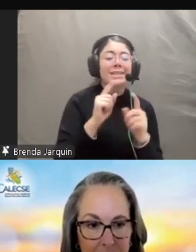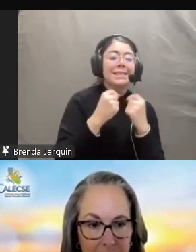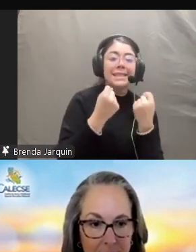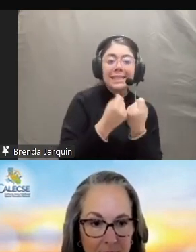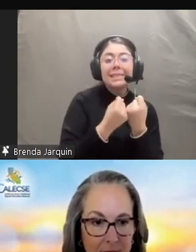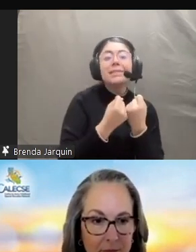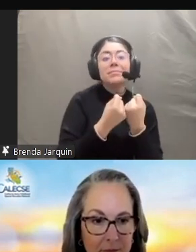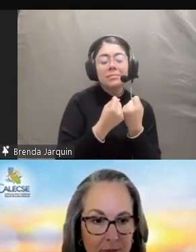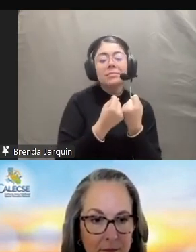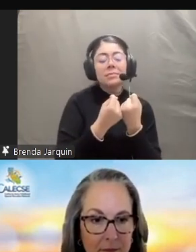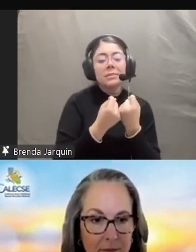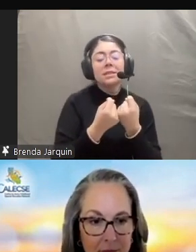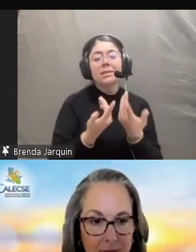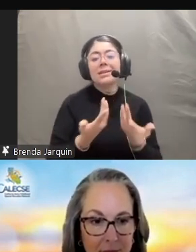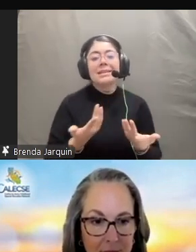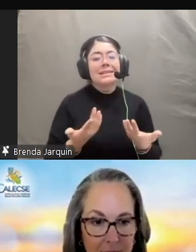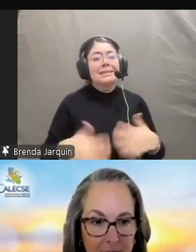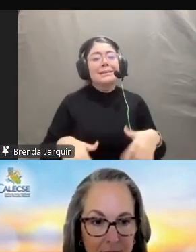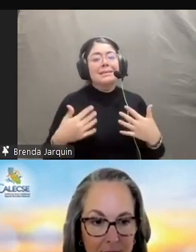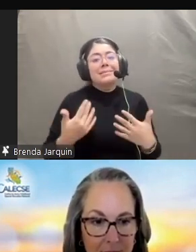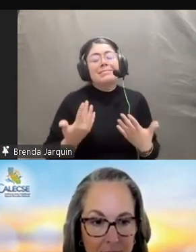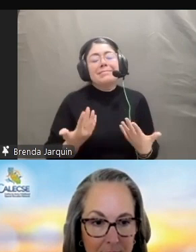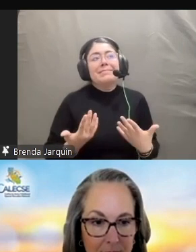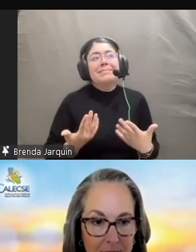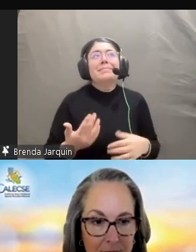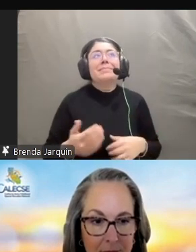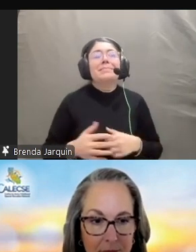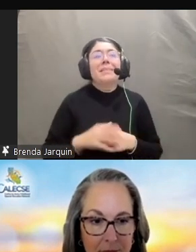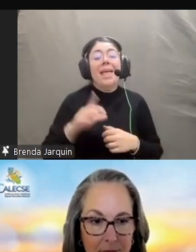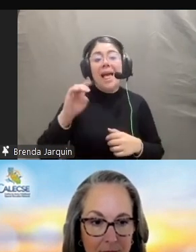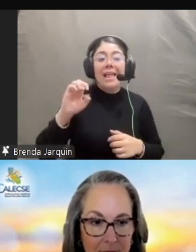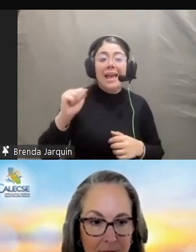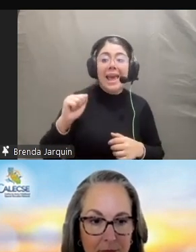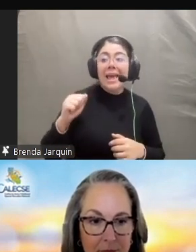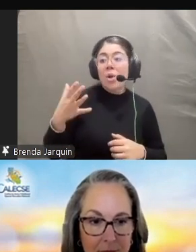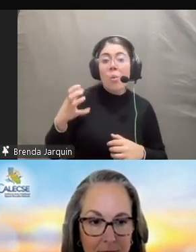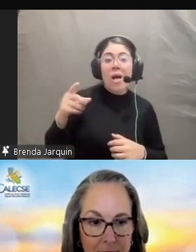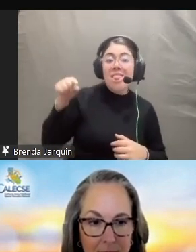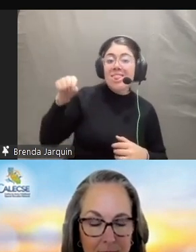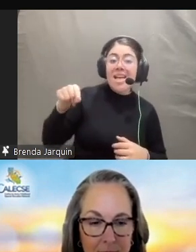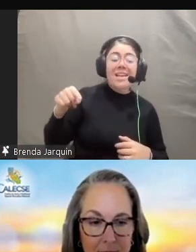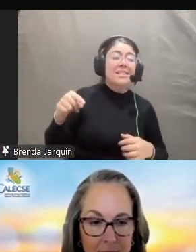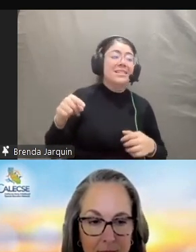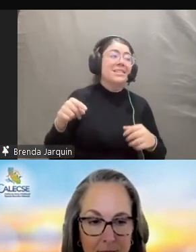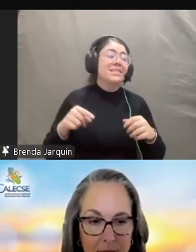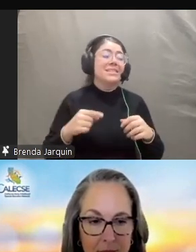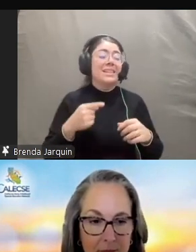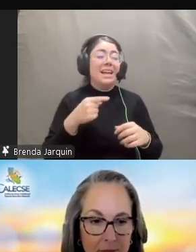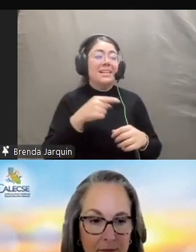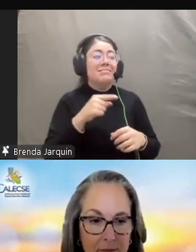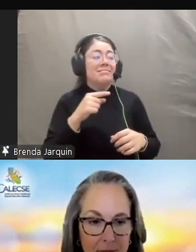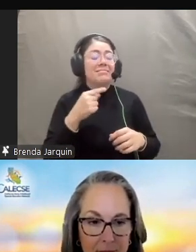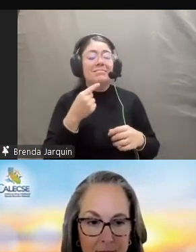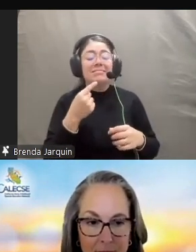wasn't, well, the LEAs want this and the regional centers want this. We really tried to have those deep,